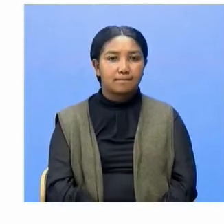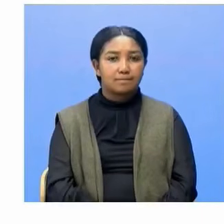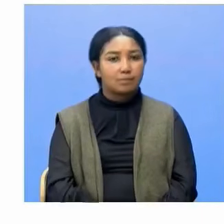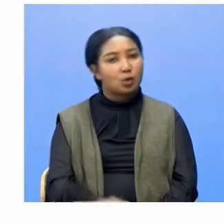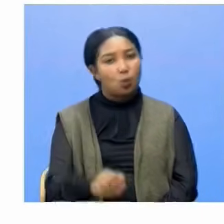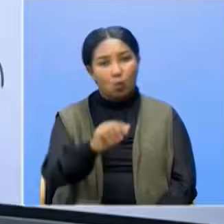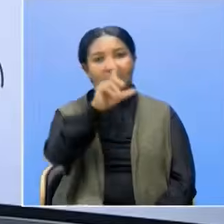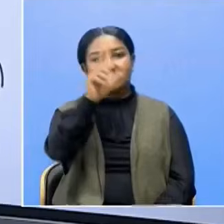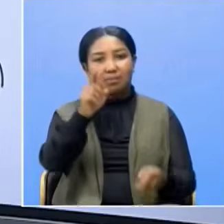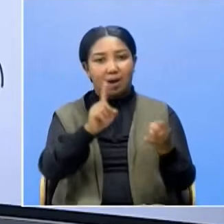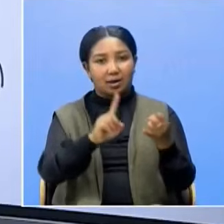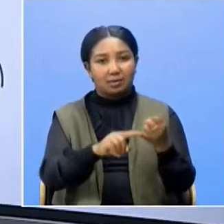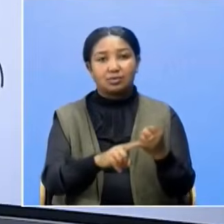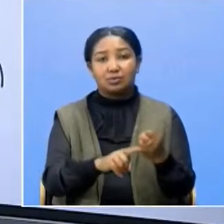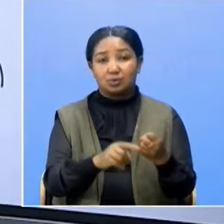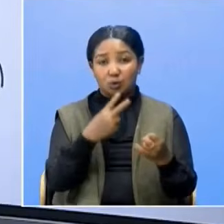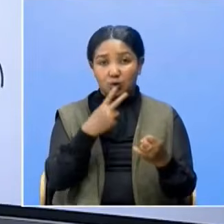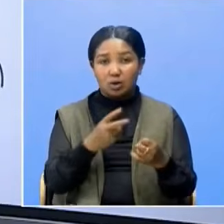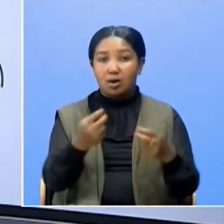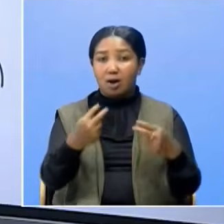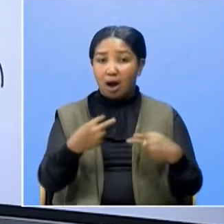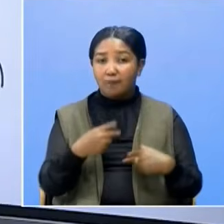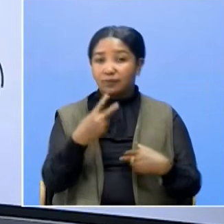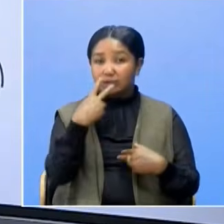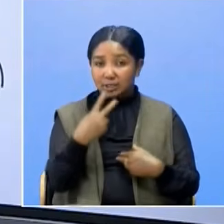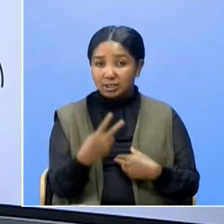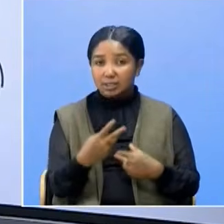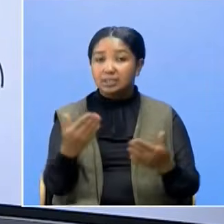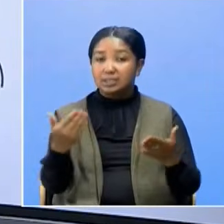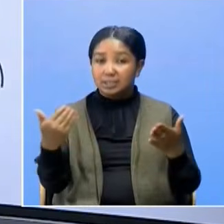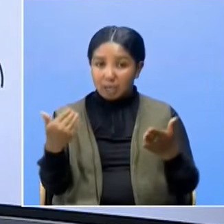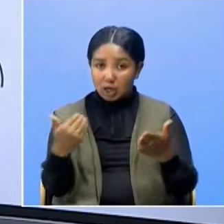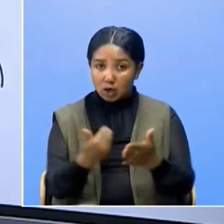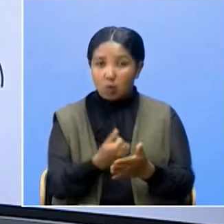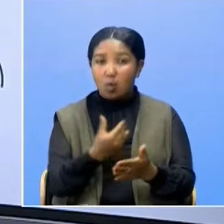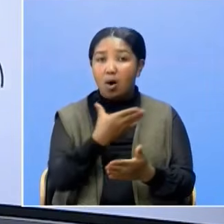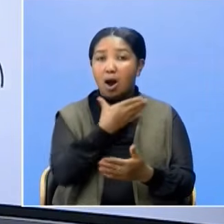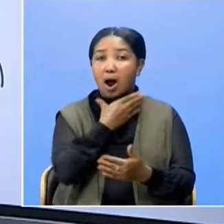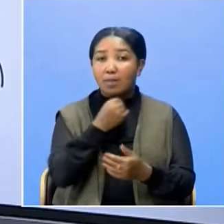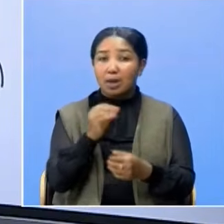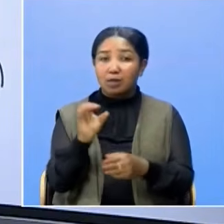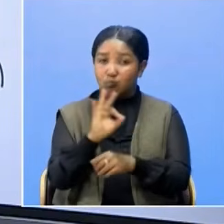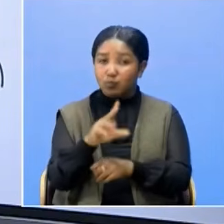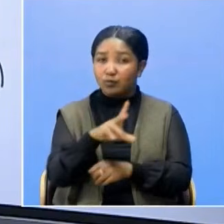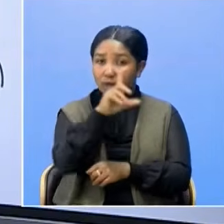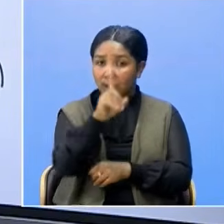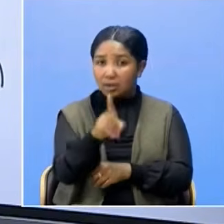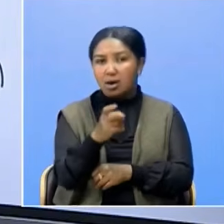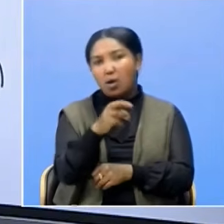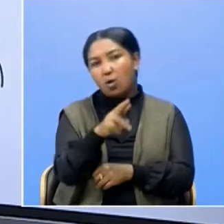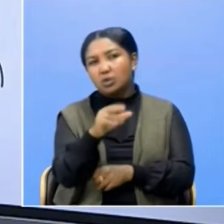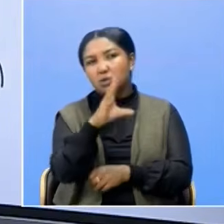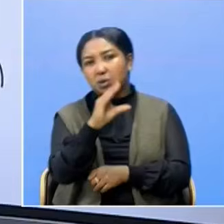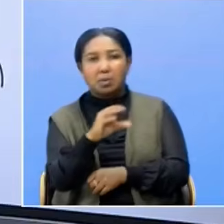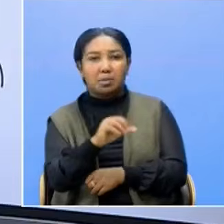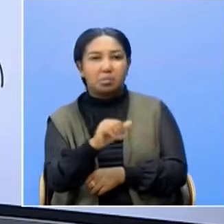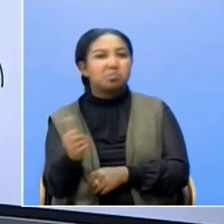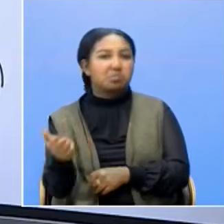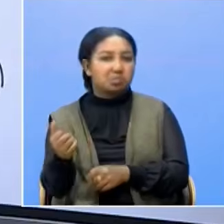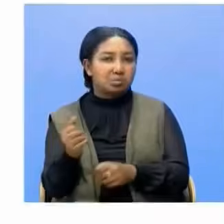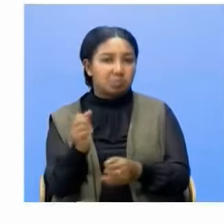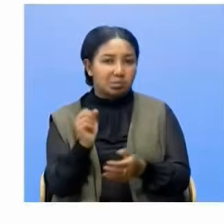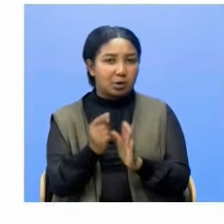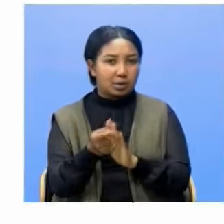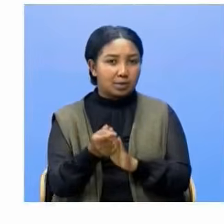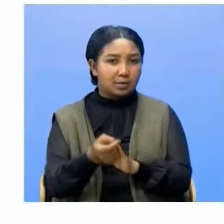Question mark. Look, have you seen the new Amharic movie? Or let's talk about someone else, like